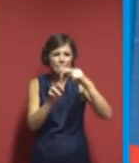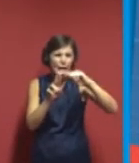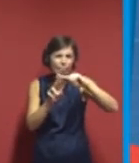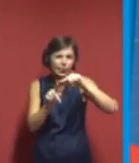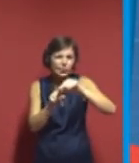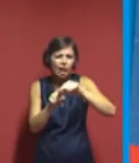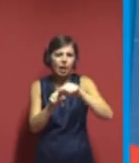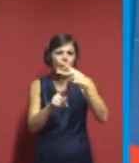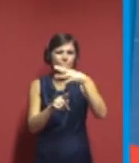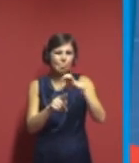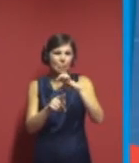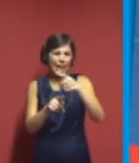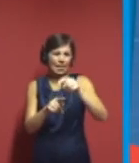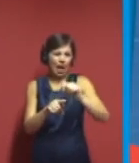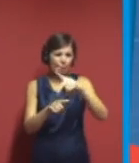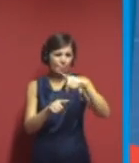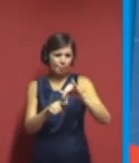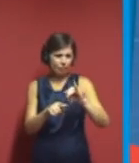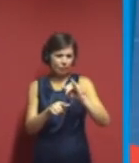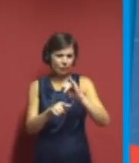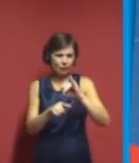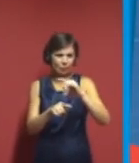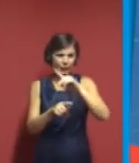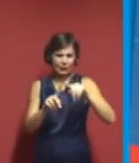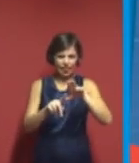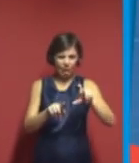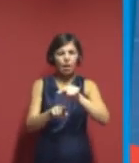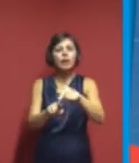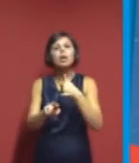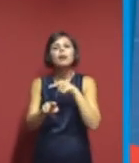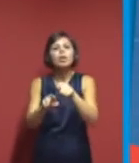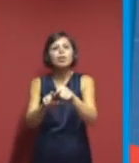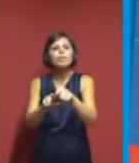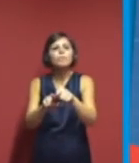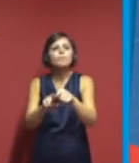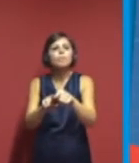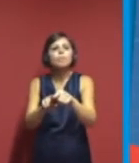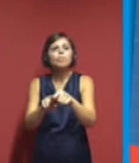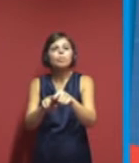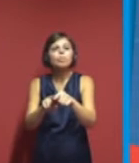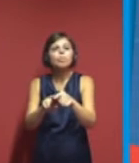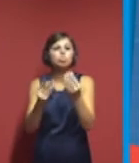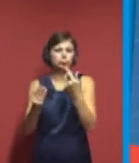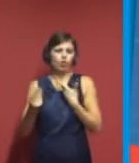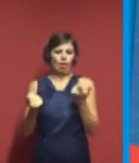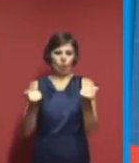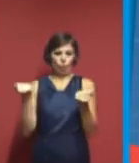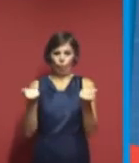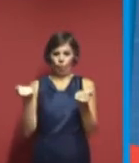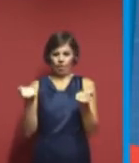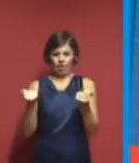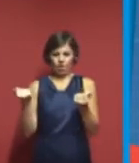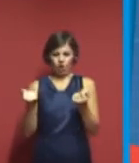in the driver position and left and right side of the car in order to recognize the traffic lanes, traffic sinks,